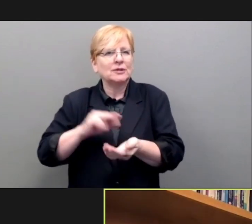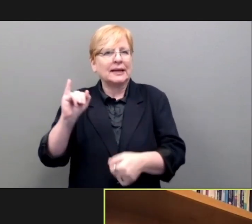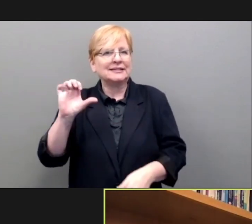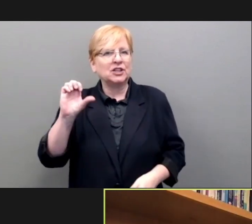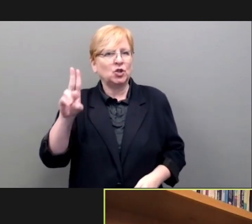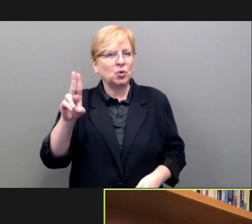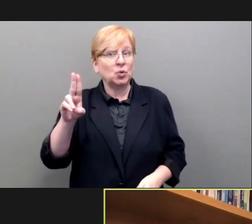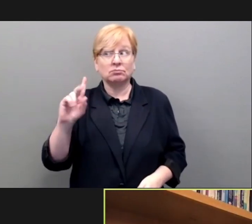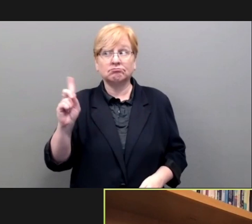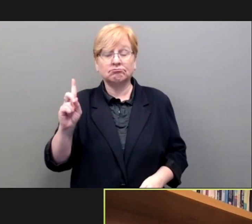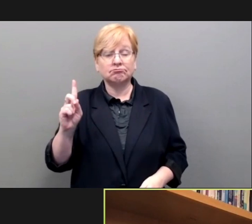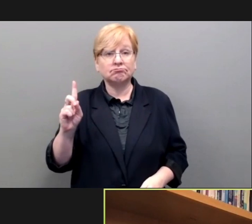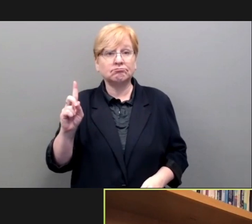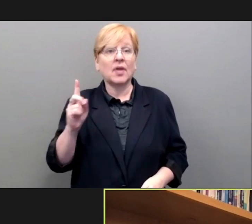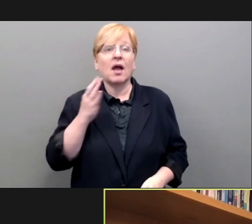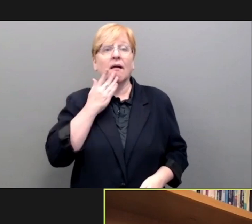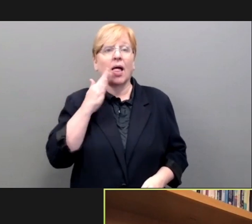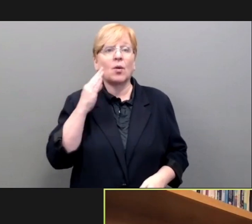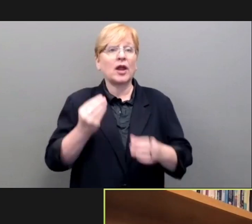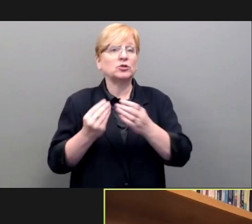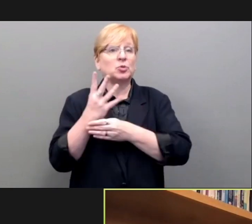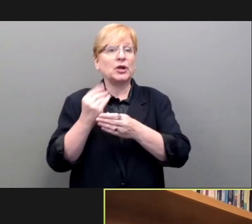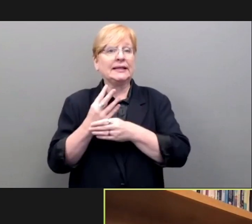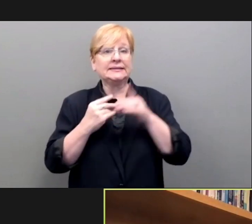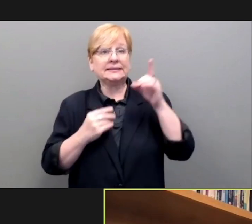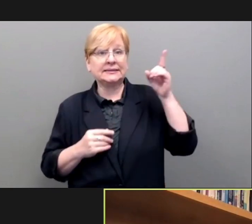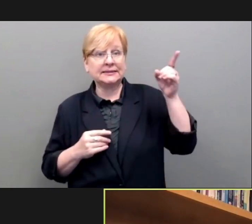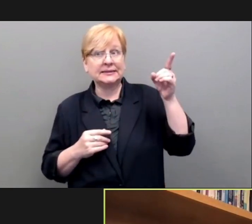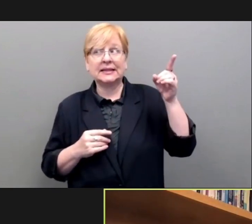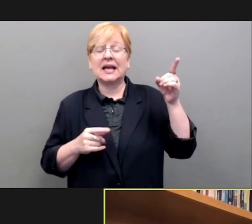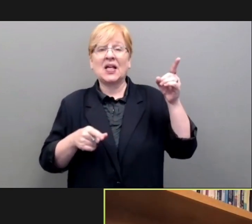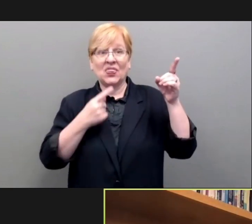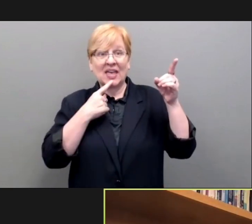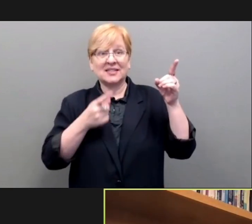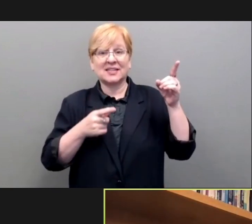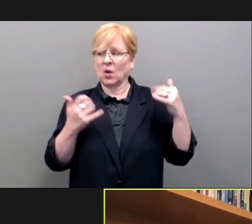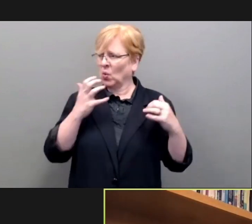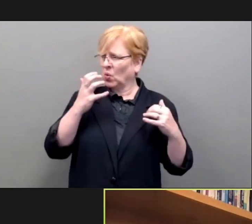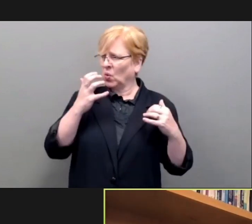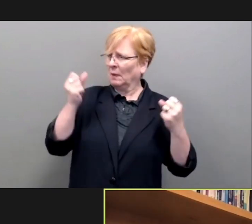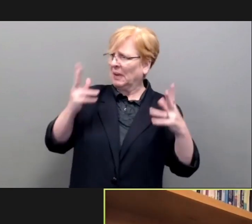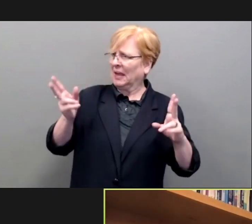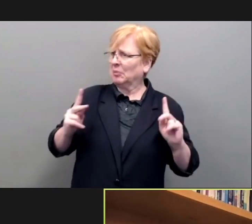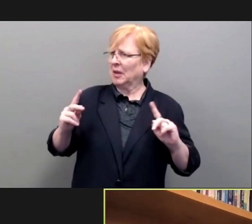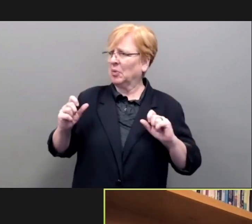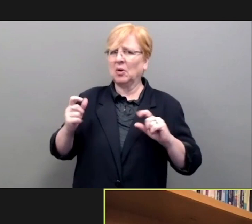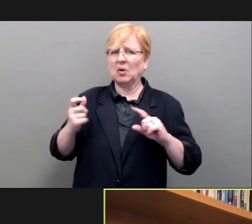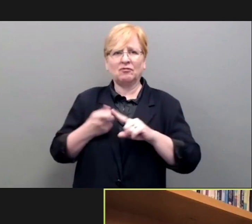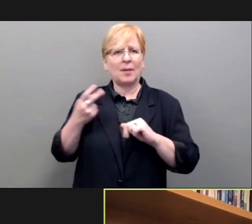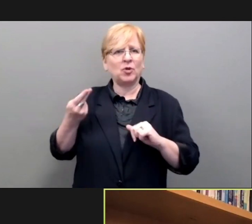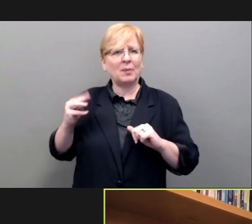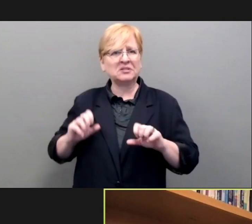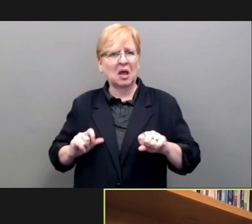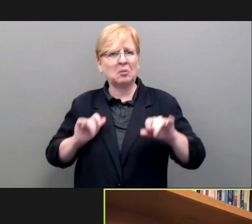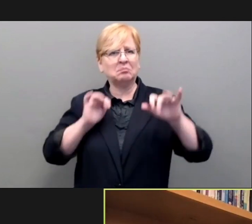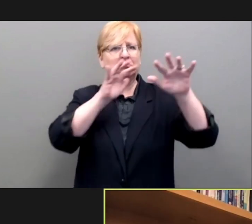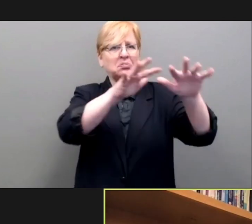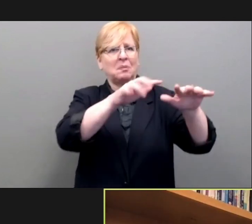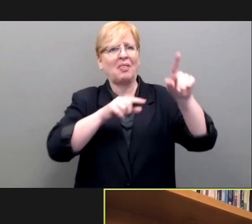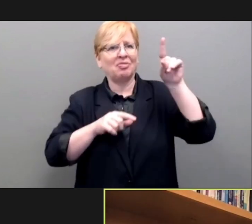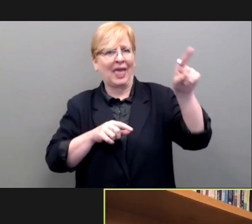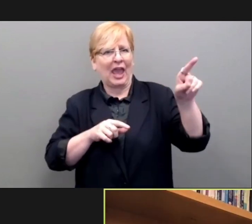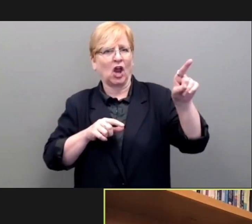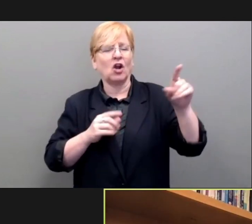Colorado Springs, saying that they've never seen as many people as they have from New Mexico in their ICU there. And so when we check,